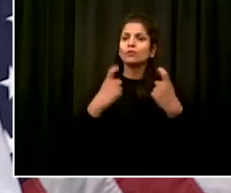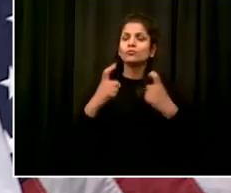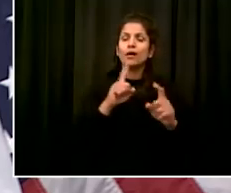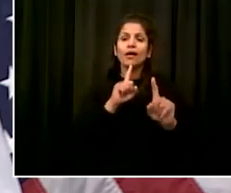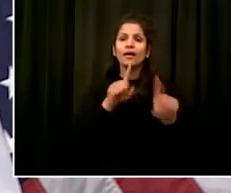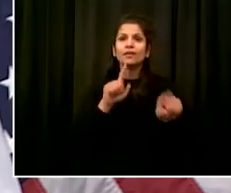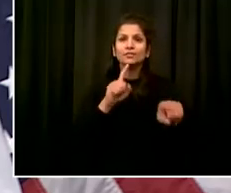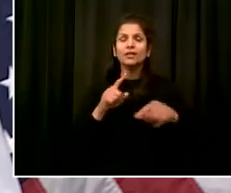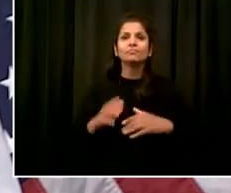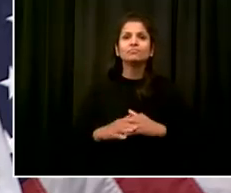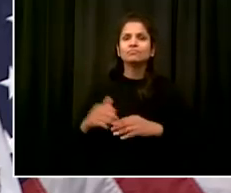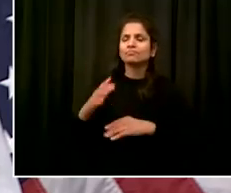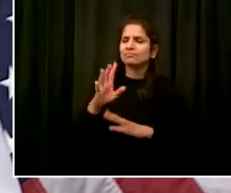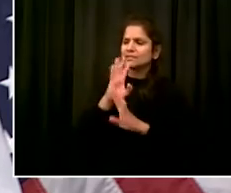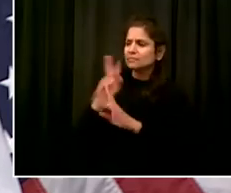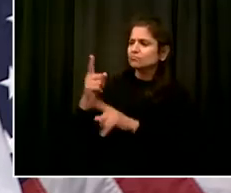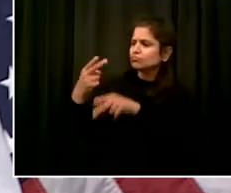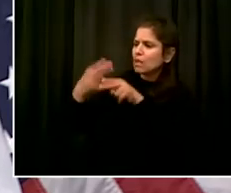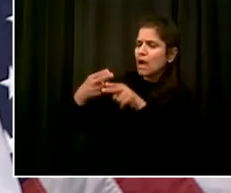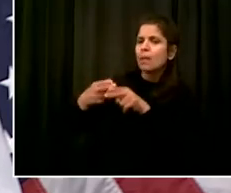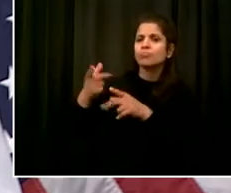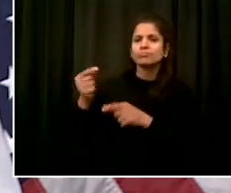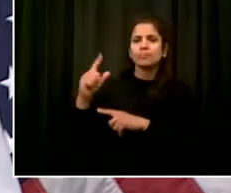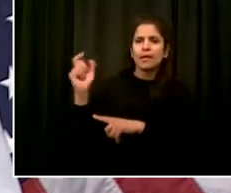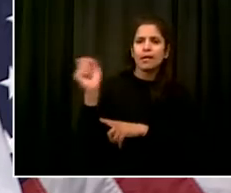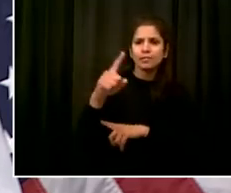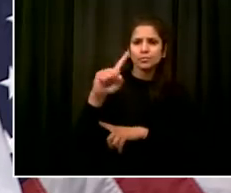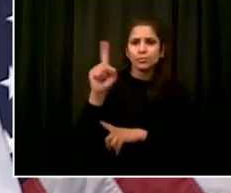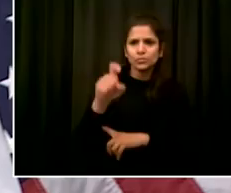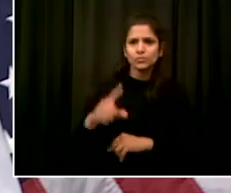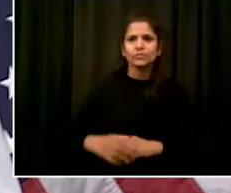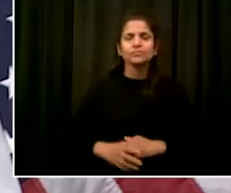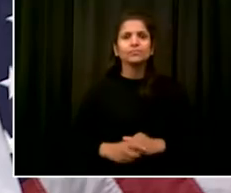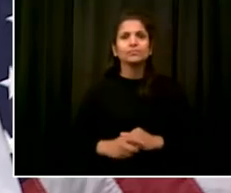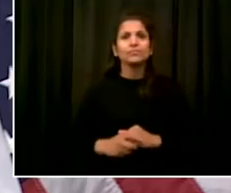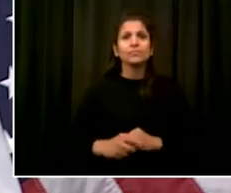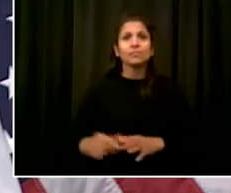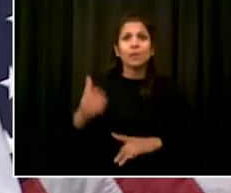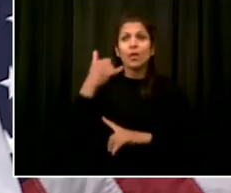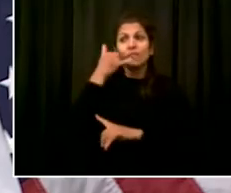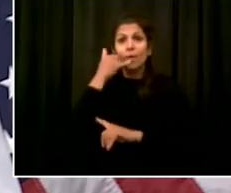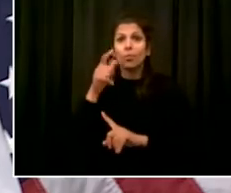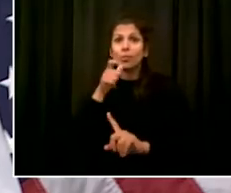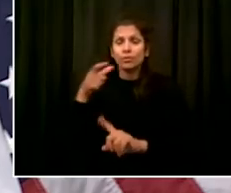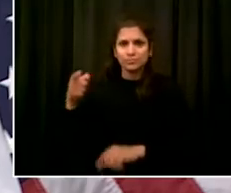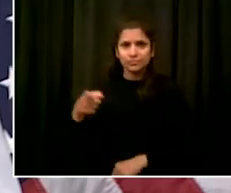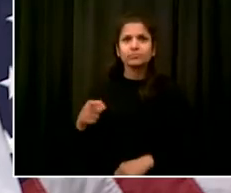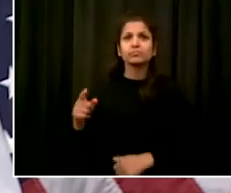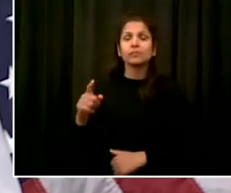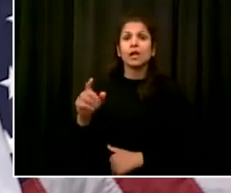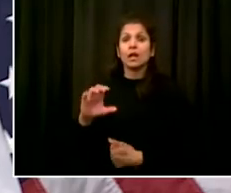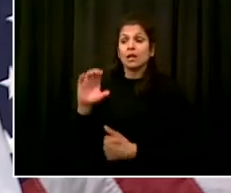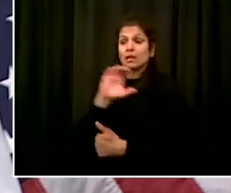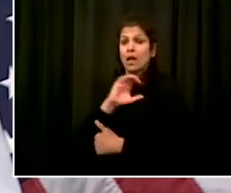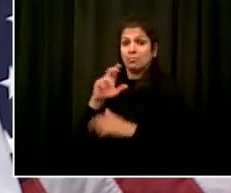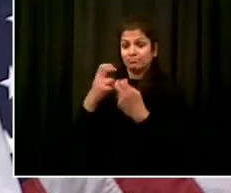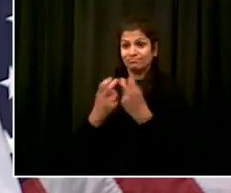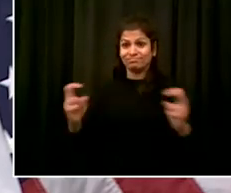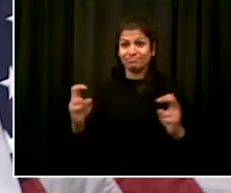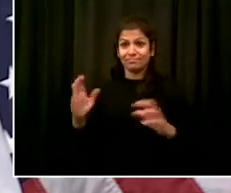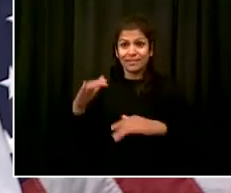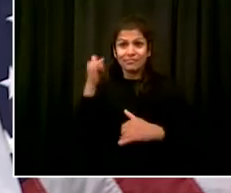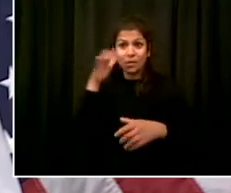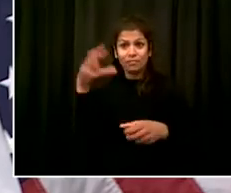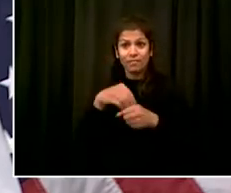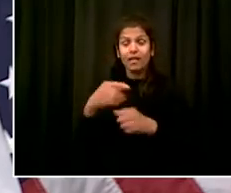journalist. Hi, all. Just a reminder, we have Police Commissioner Shea, President and CEO of Health and Hospitals, Dr.